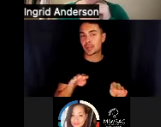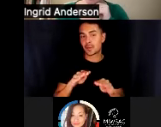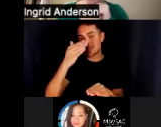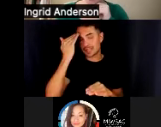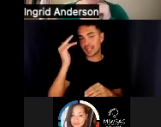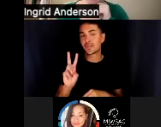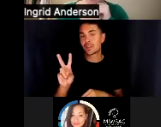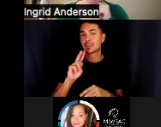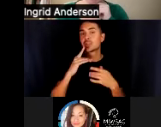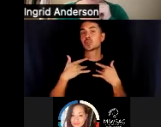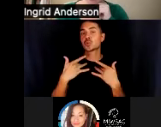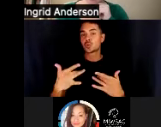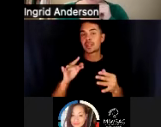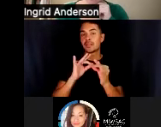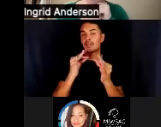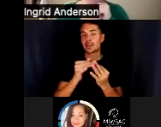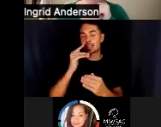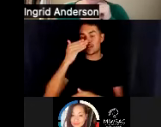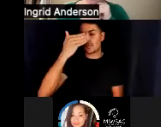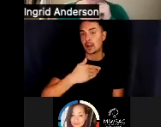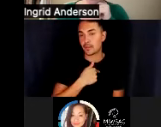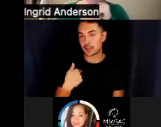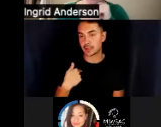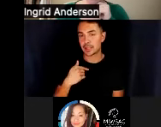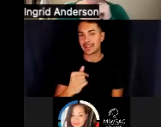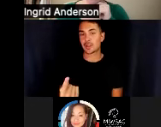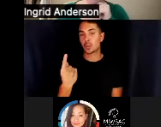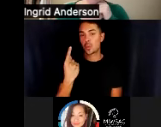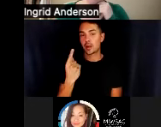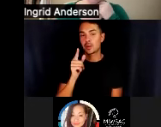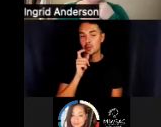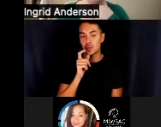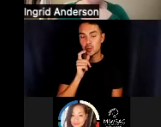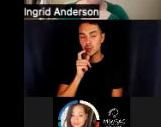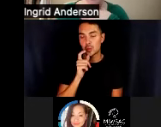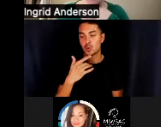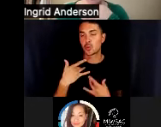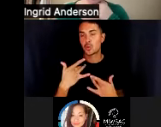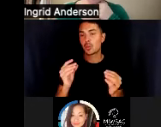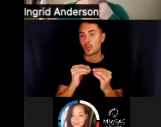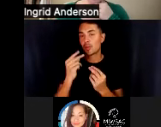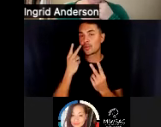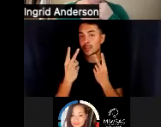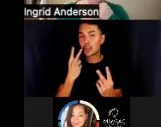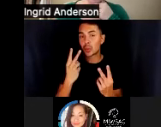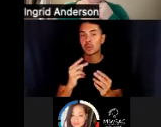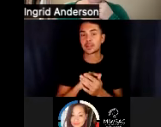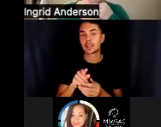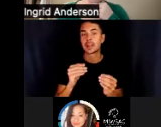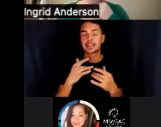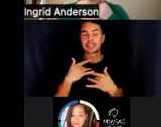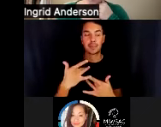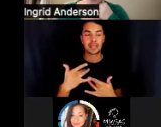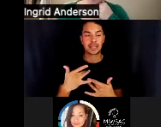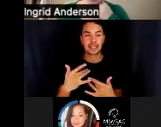victim is usually the one who's right in front of us. And they're the one who is usually more visible. We